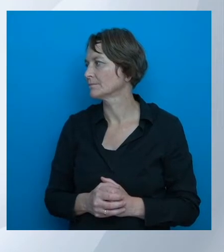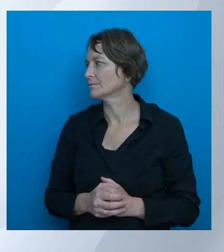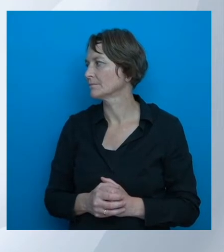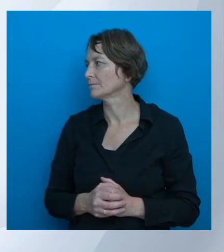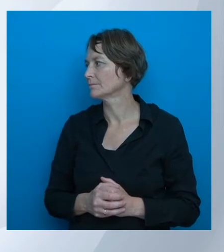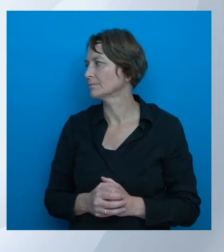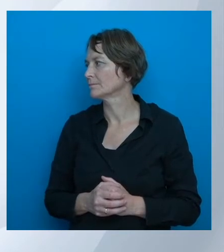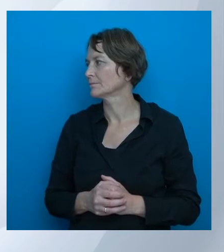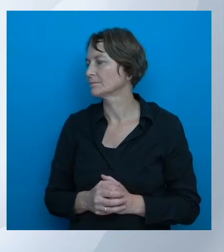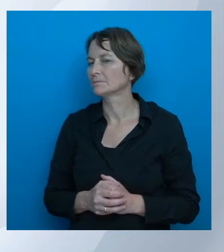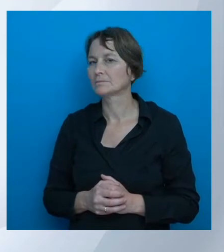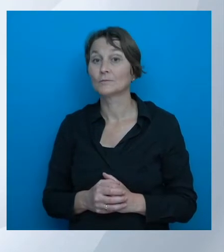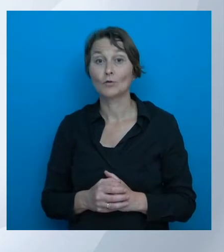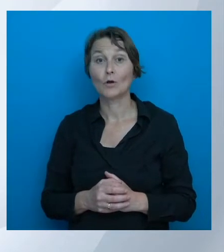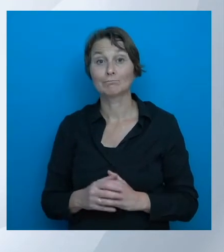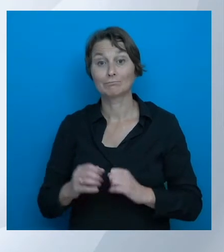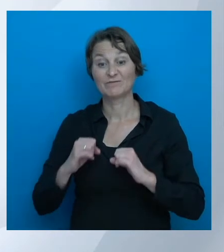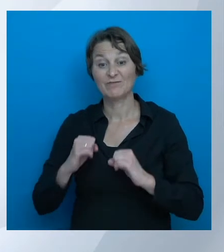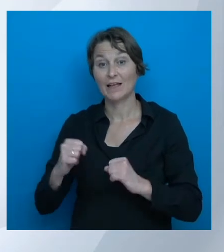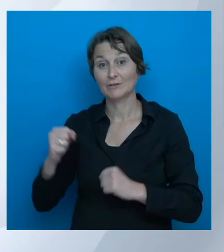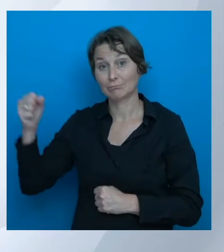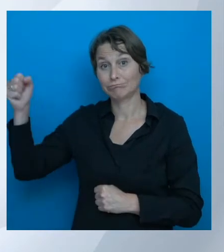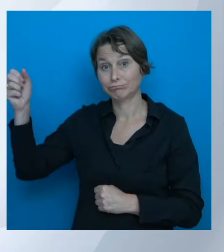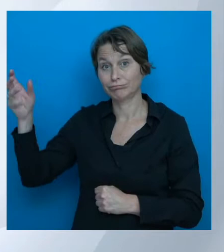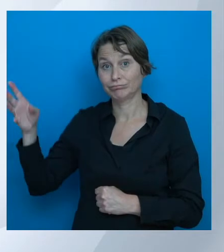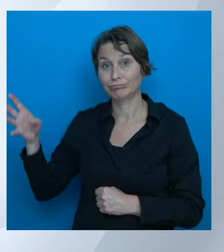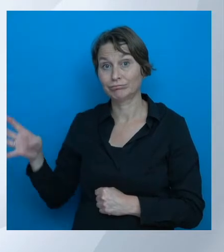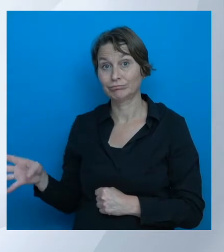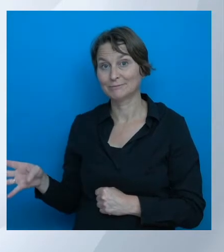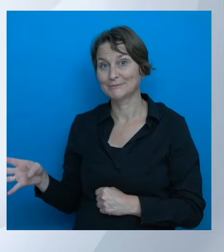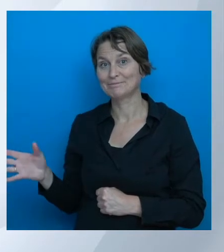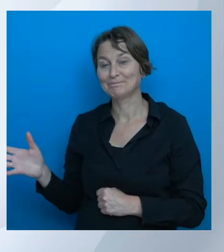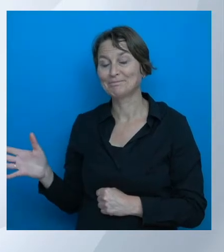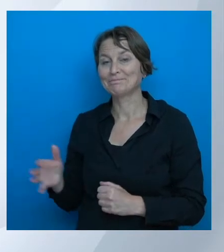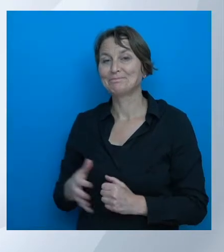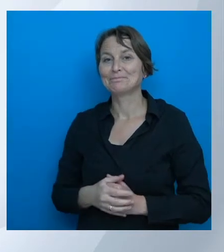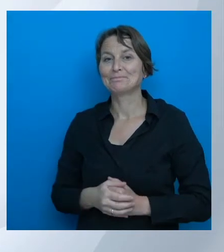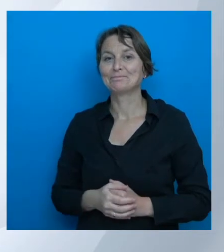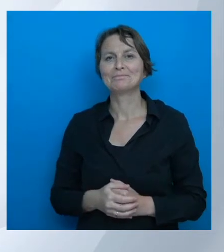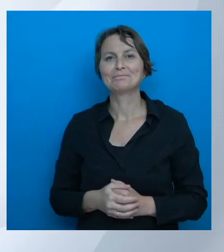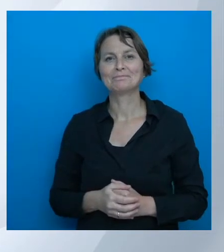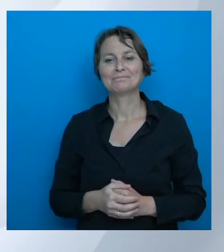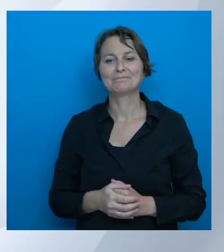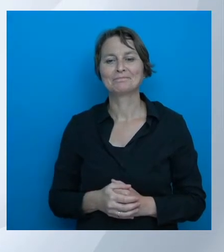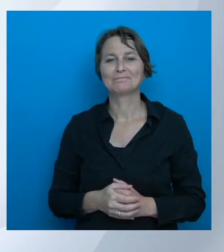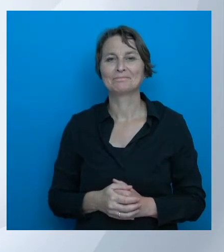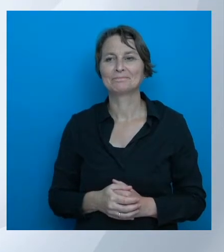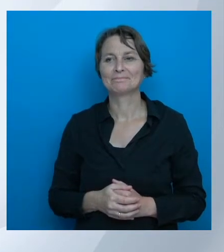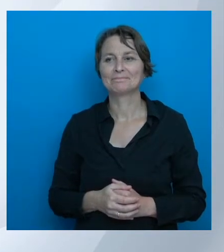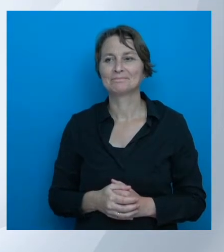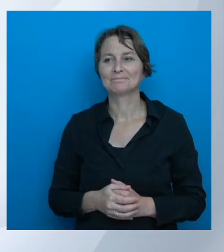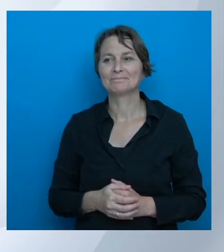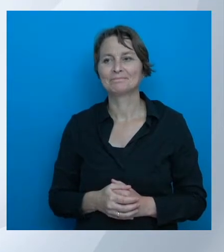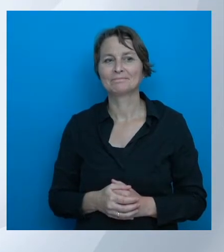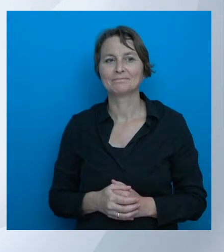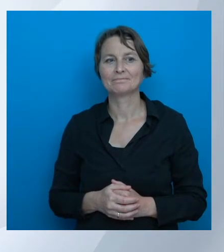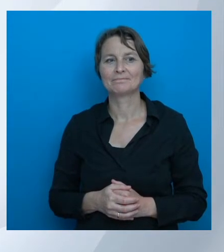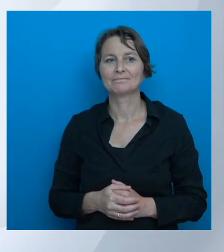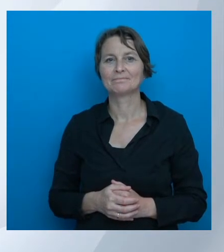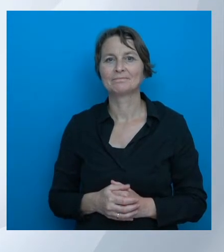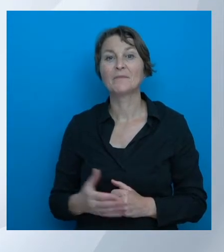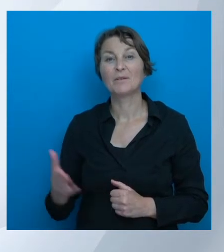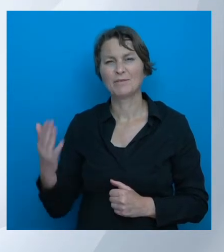it goes quite fast. So, as I just told you, there are a bunch of